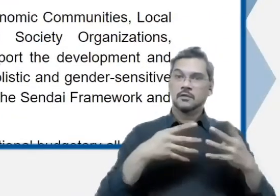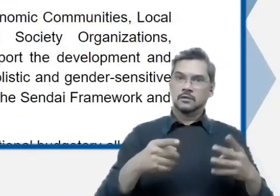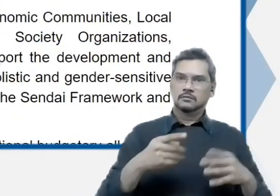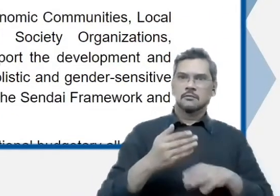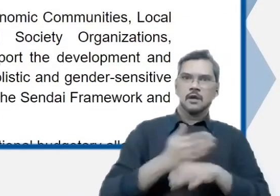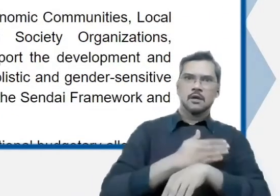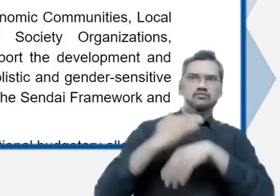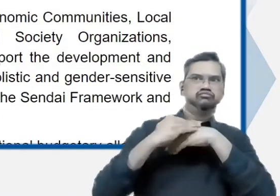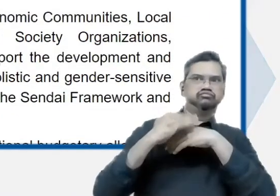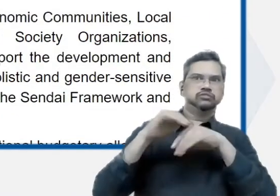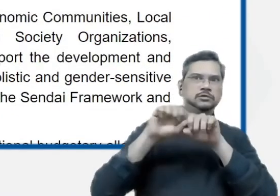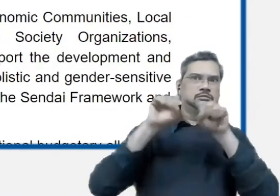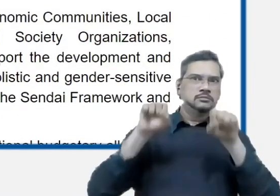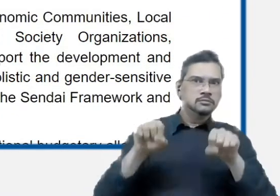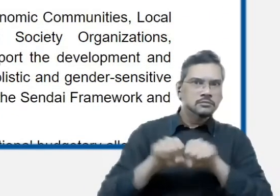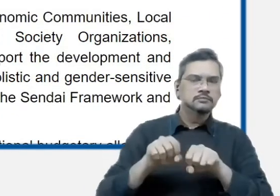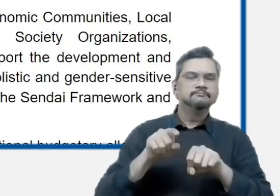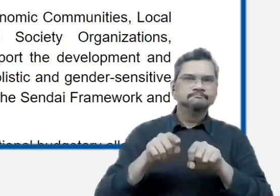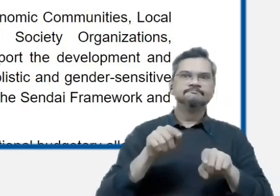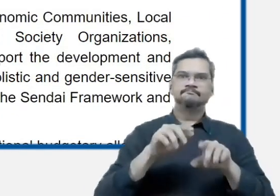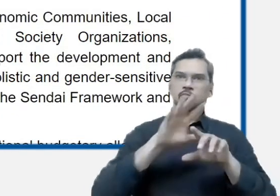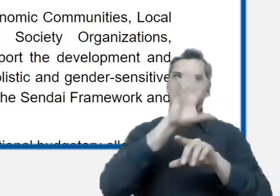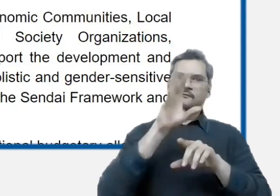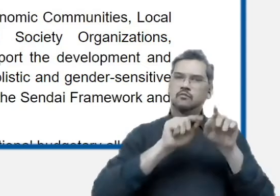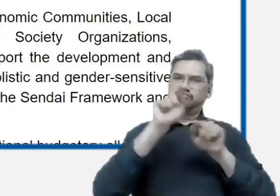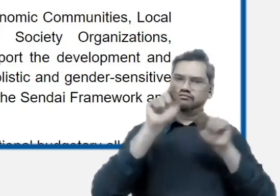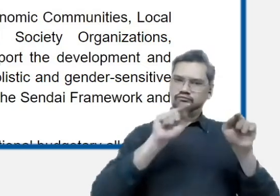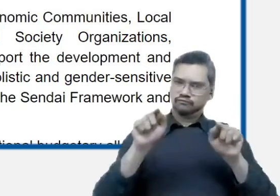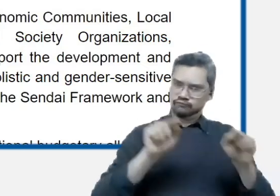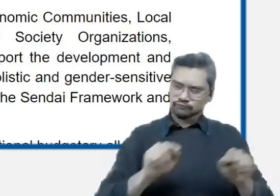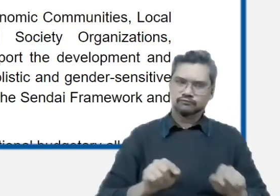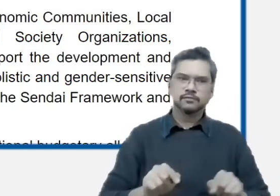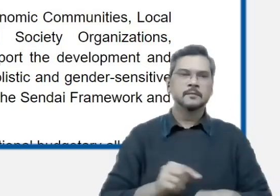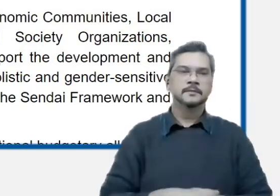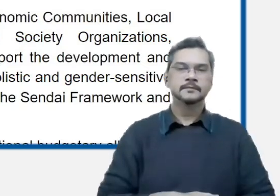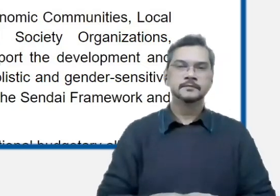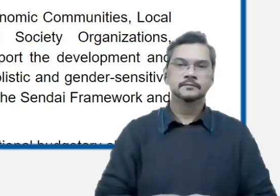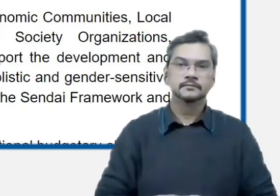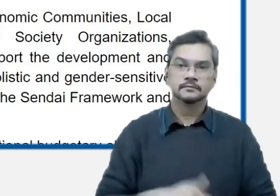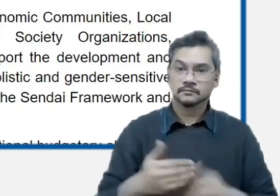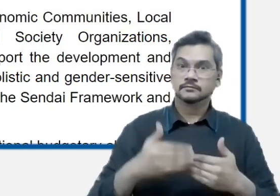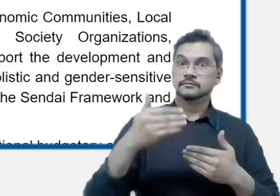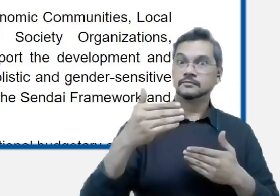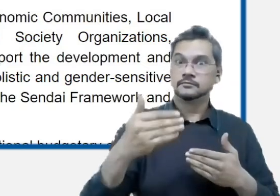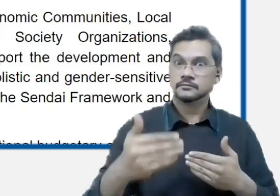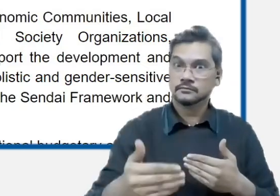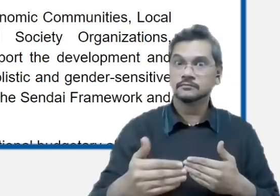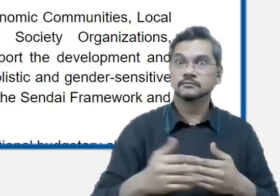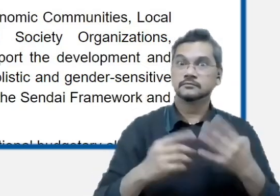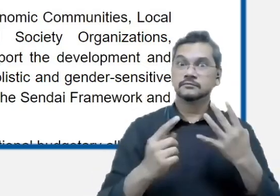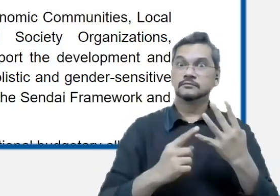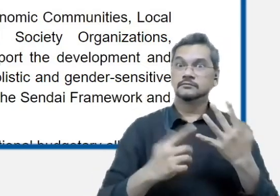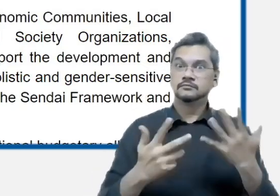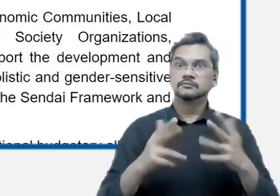4, further call upon the United Nations and other international and regional organizations, international and